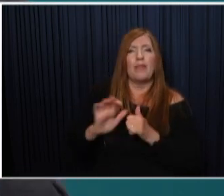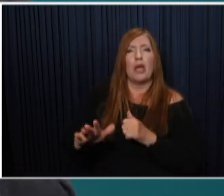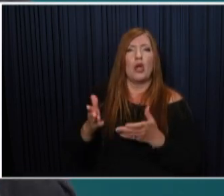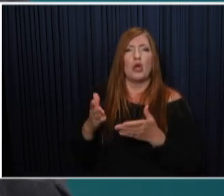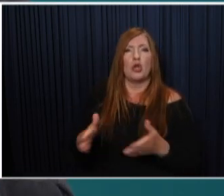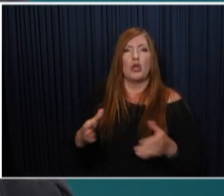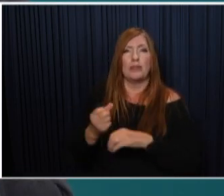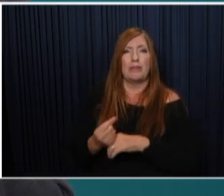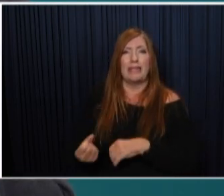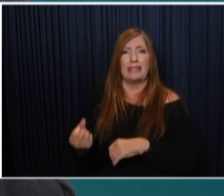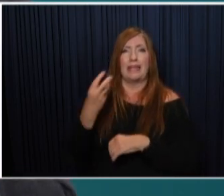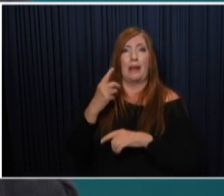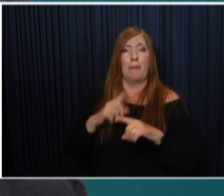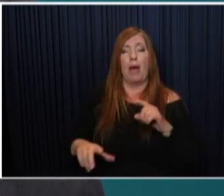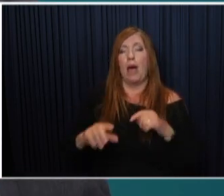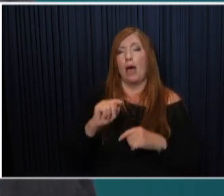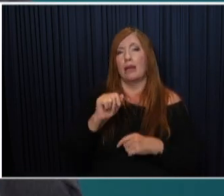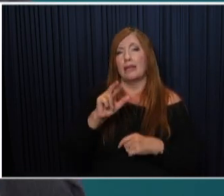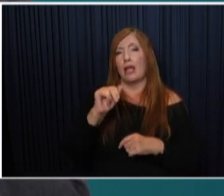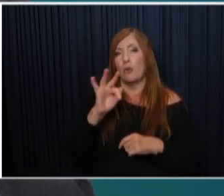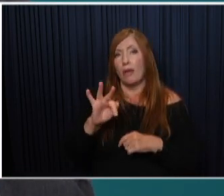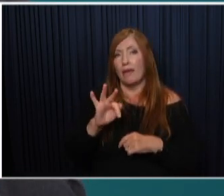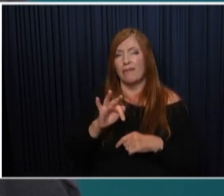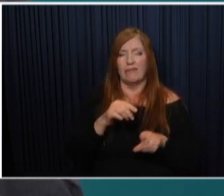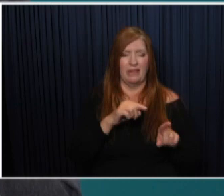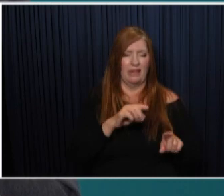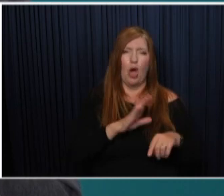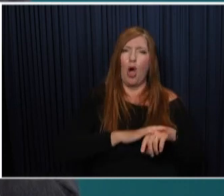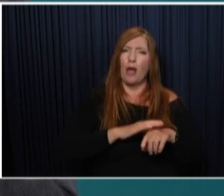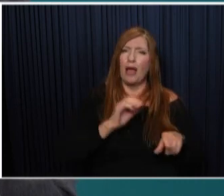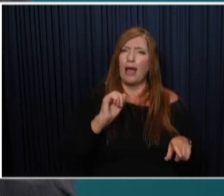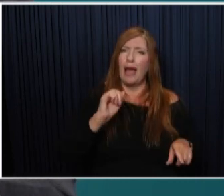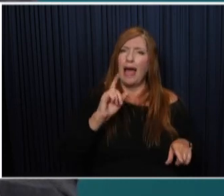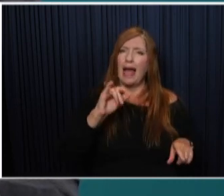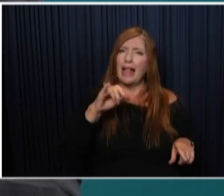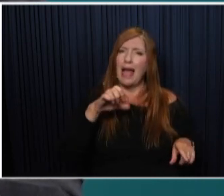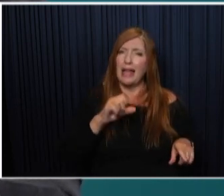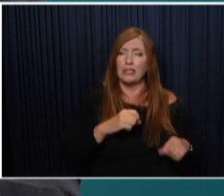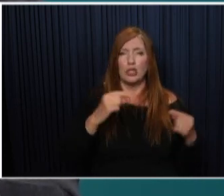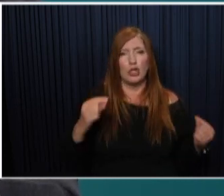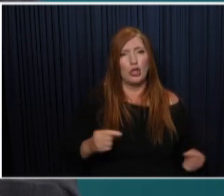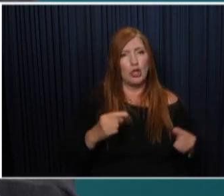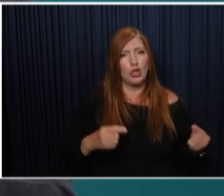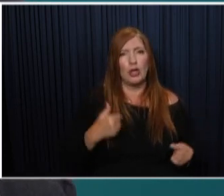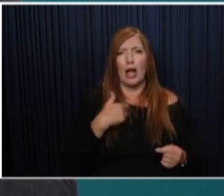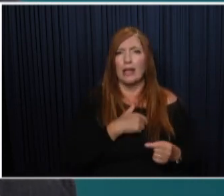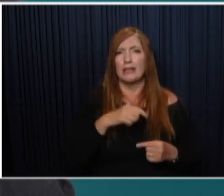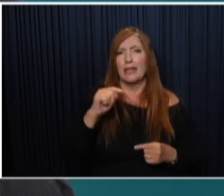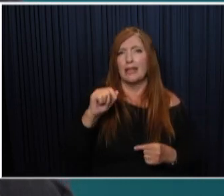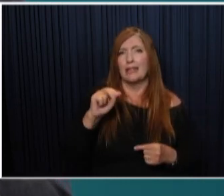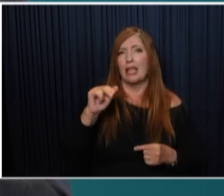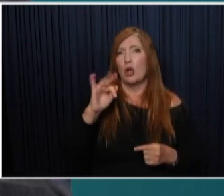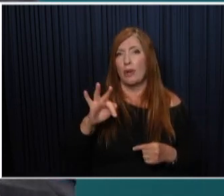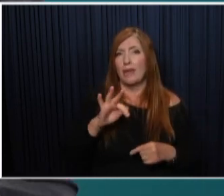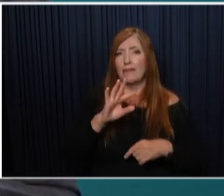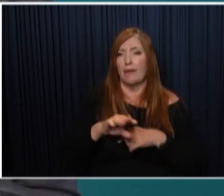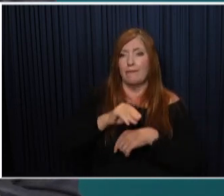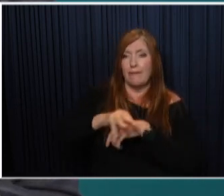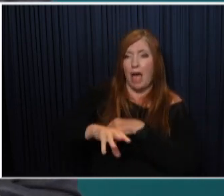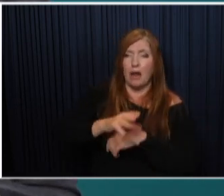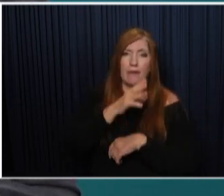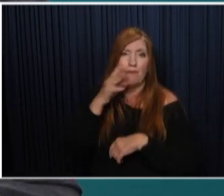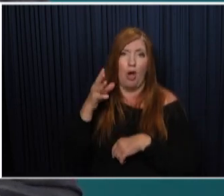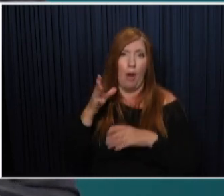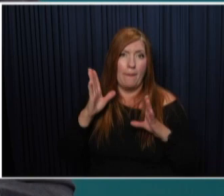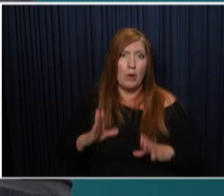in. But the tariffs on our allies have really been hurting us. The tariffs are impacting our farmers. They're impacting